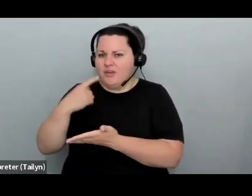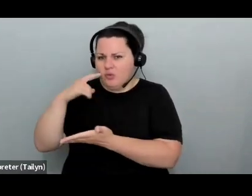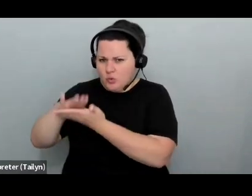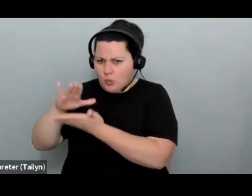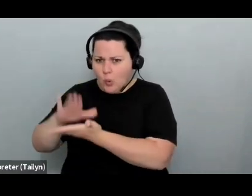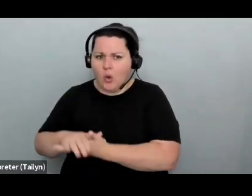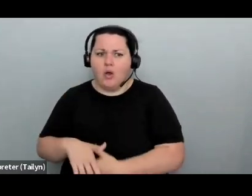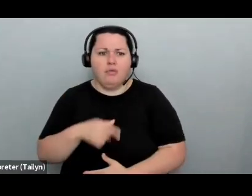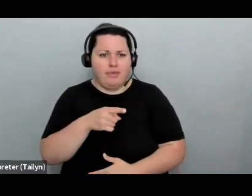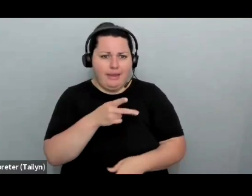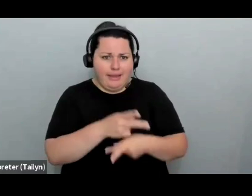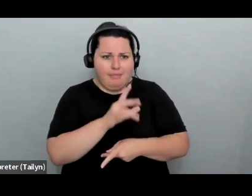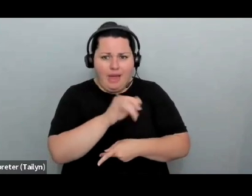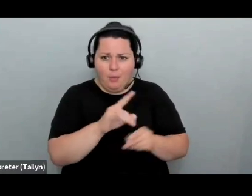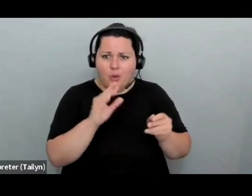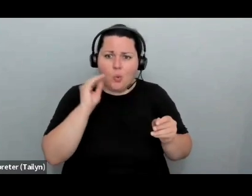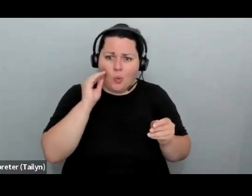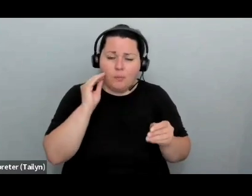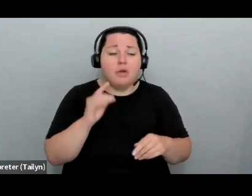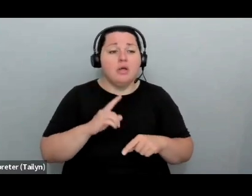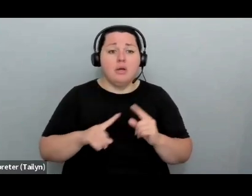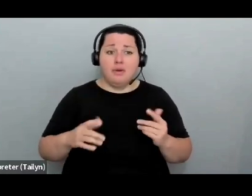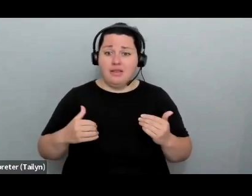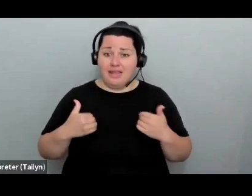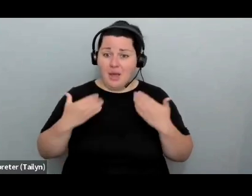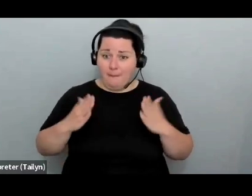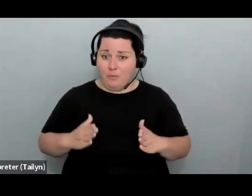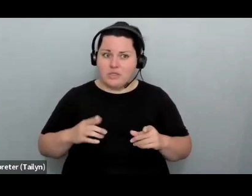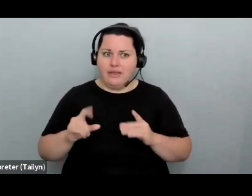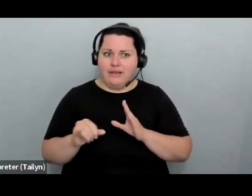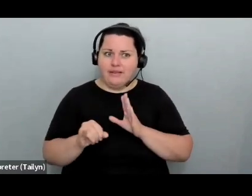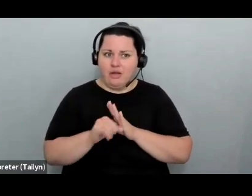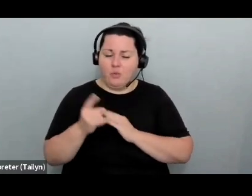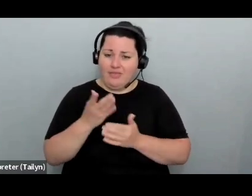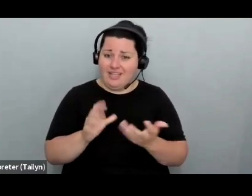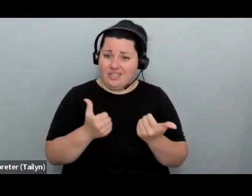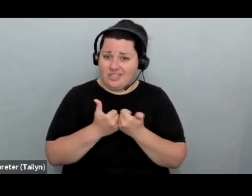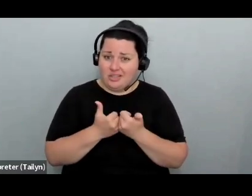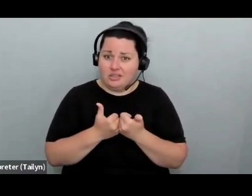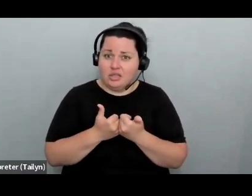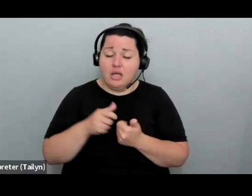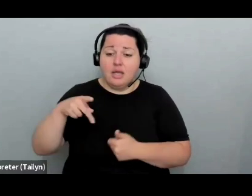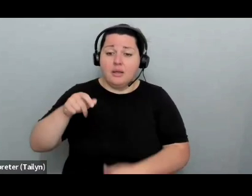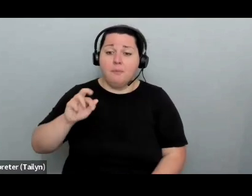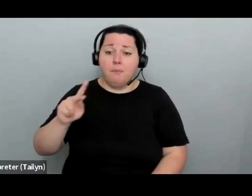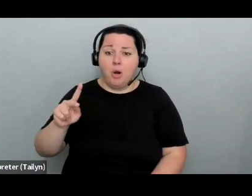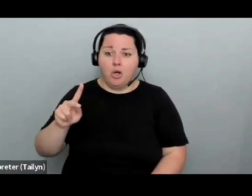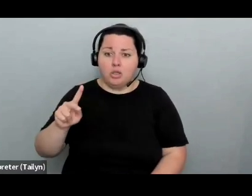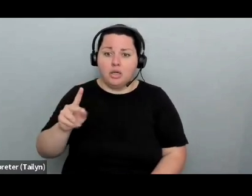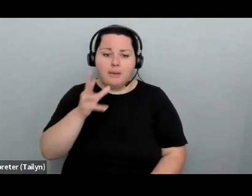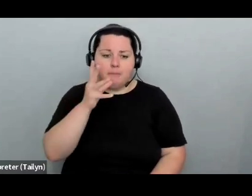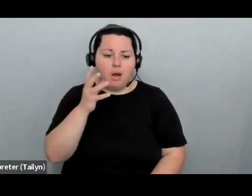and so on, but that the youth identified that one of the things that was challenging for him was when they were at the park and mom was on the